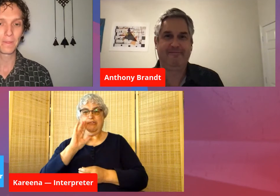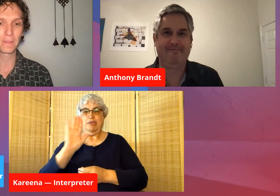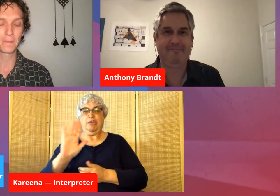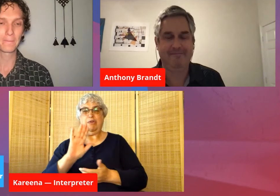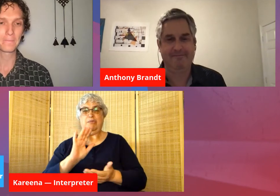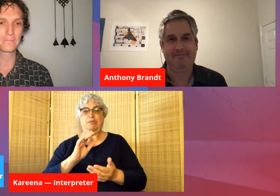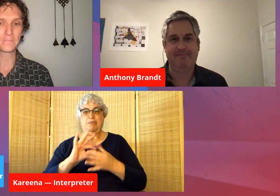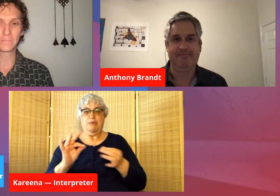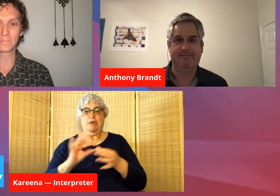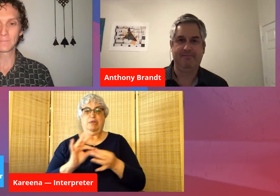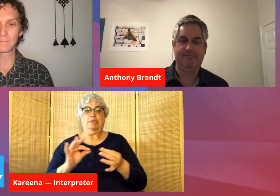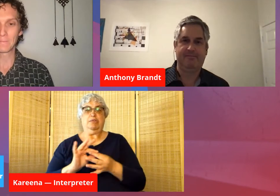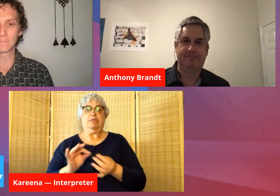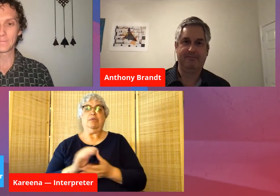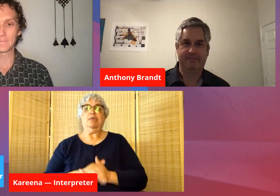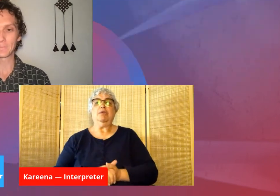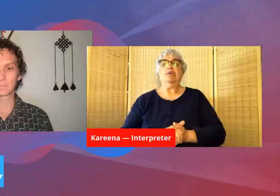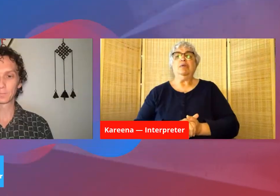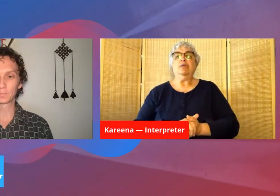sir.